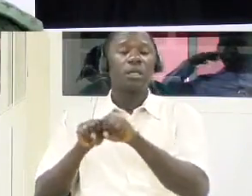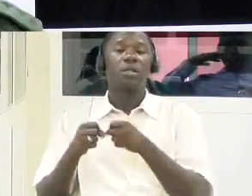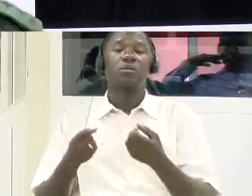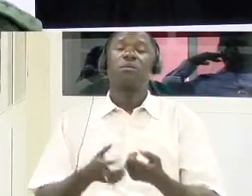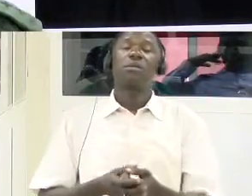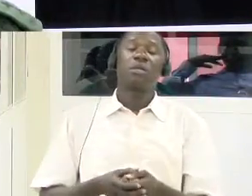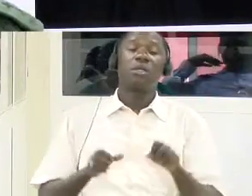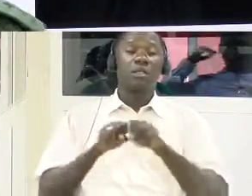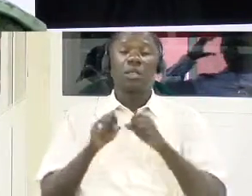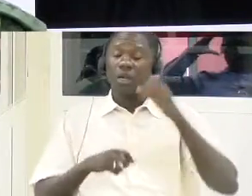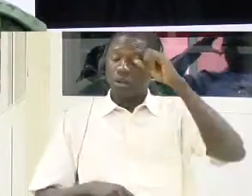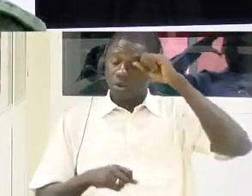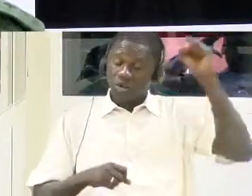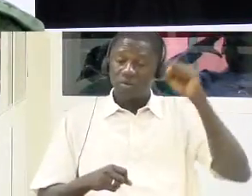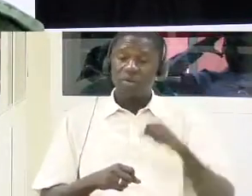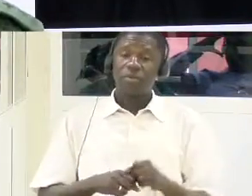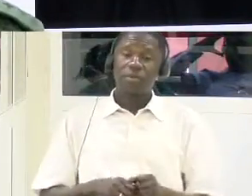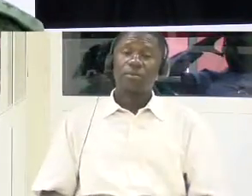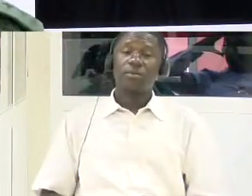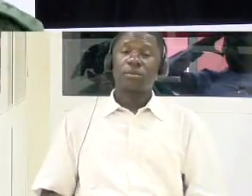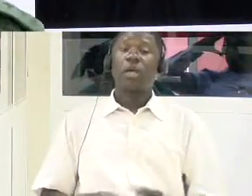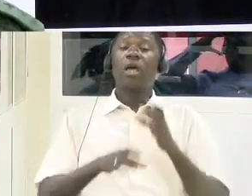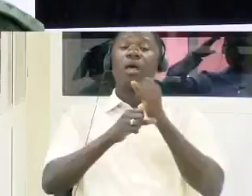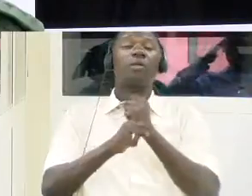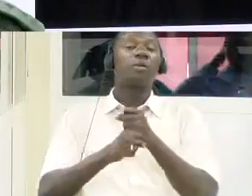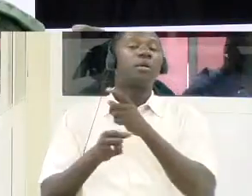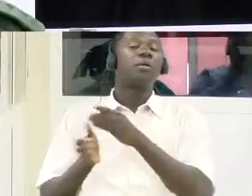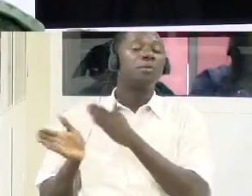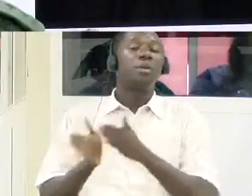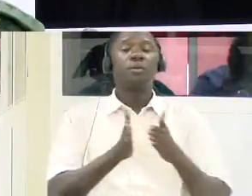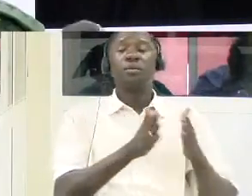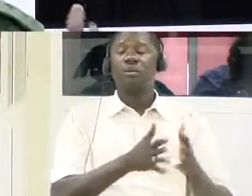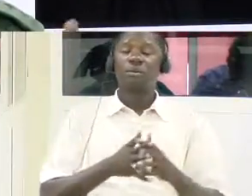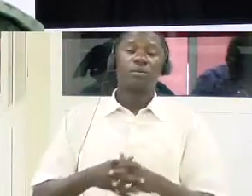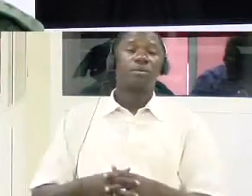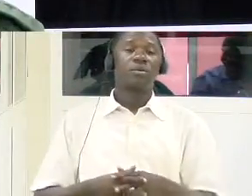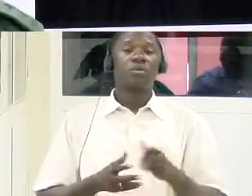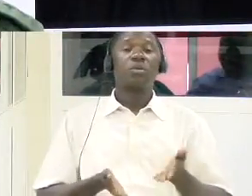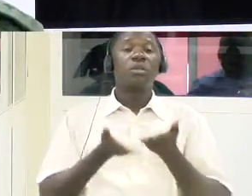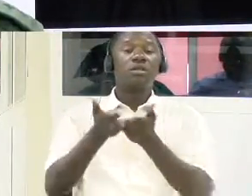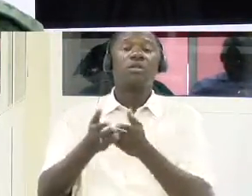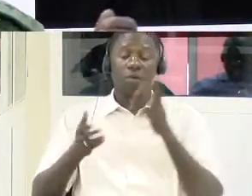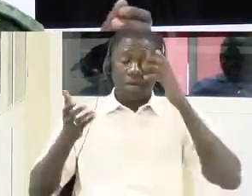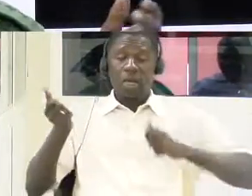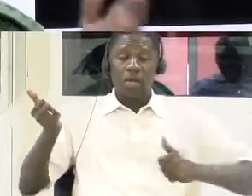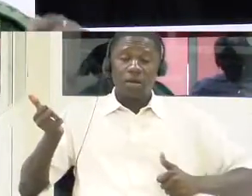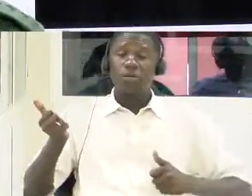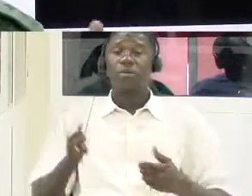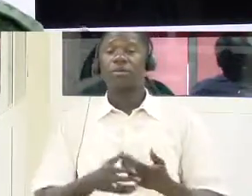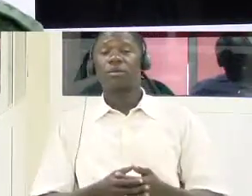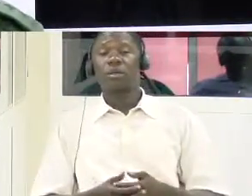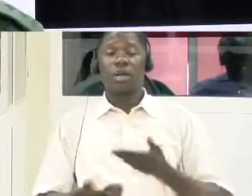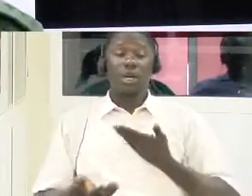also helping them in planning, to give them arms, and they have also